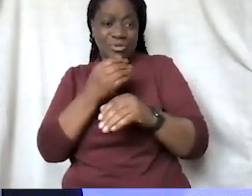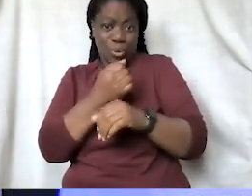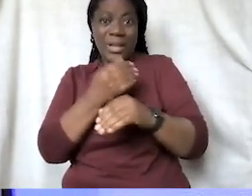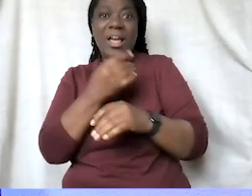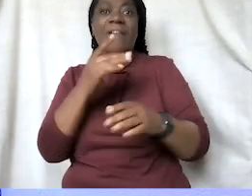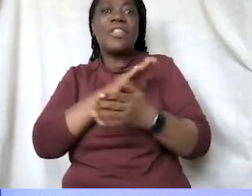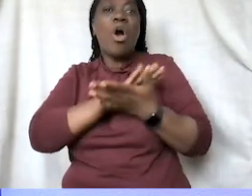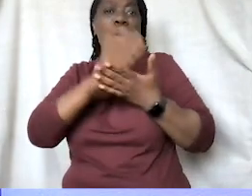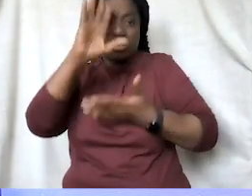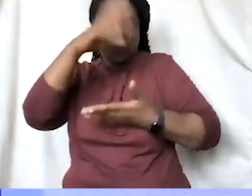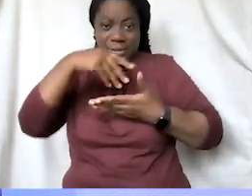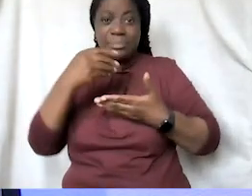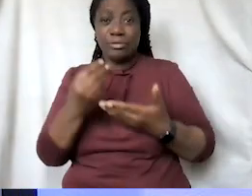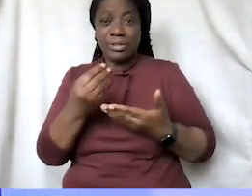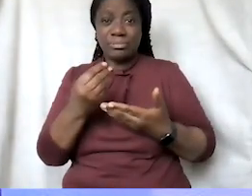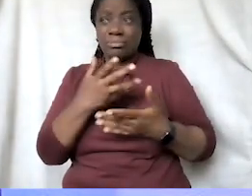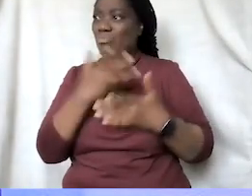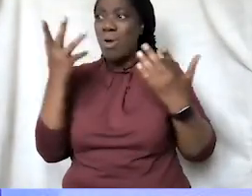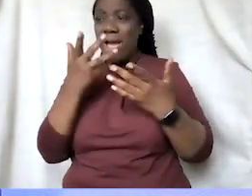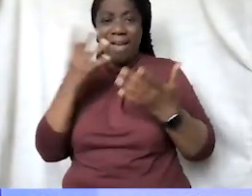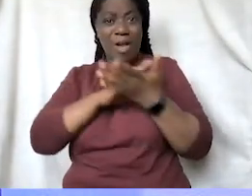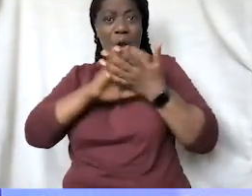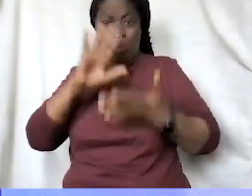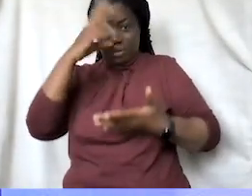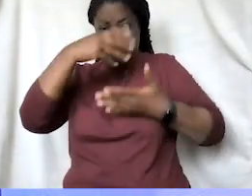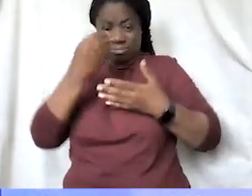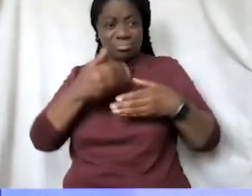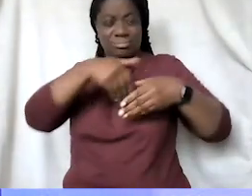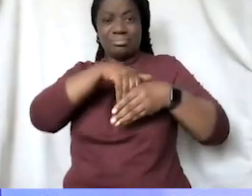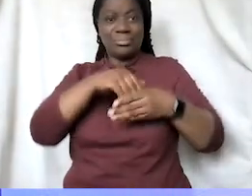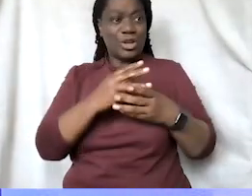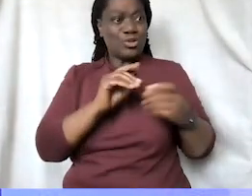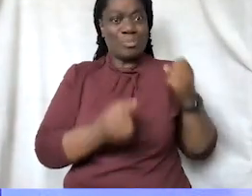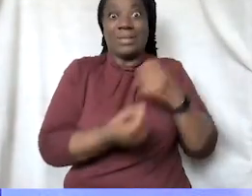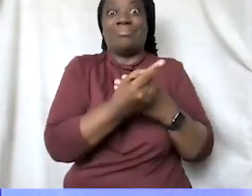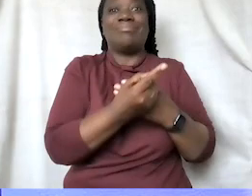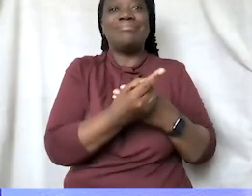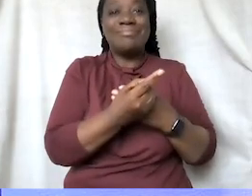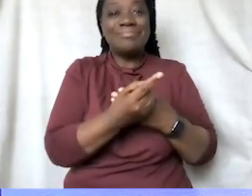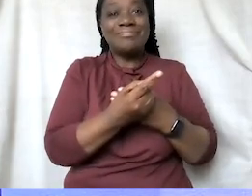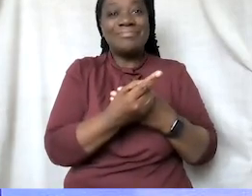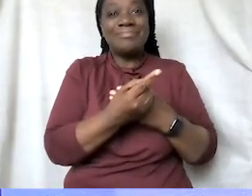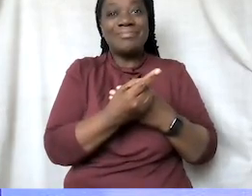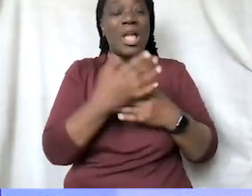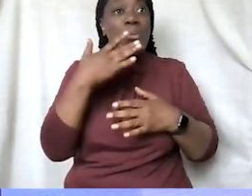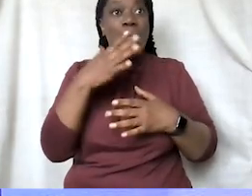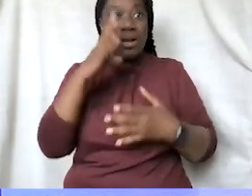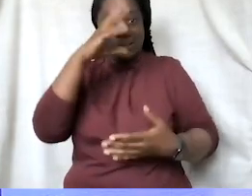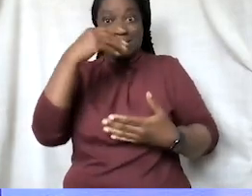is in the midst, something happens. Are you hearing me tonight? Whenever the Spirit of God is